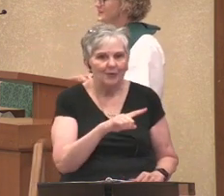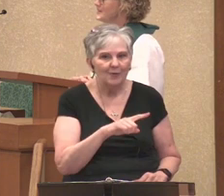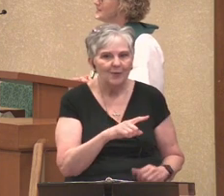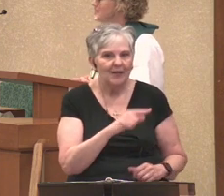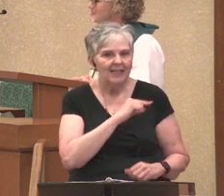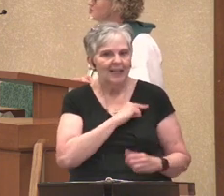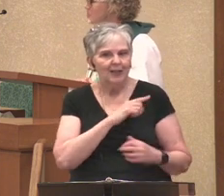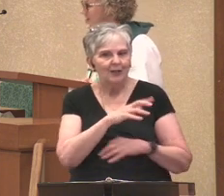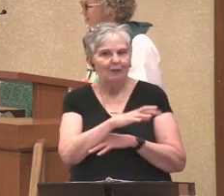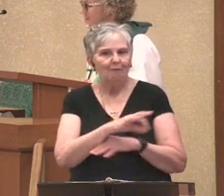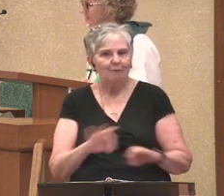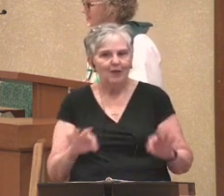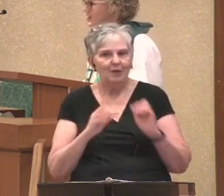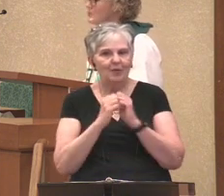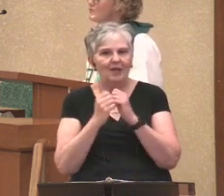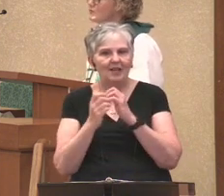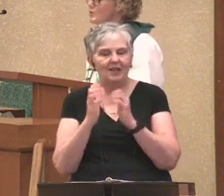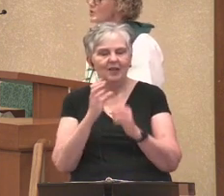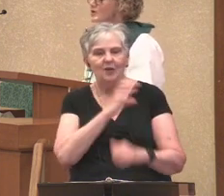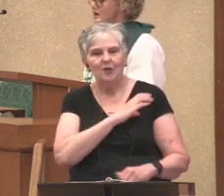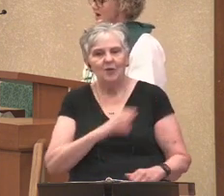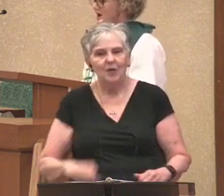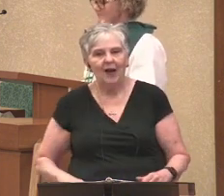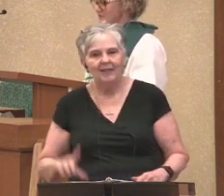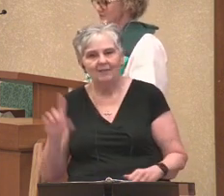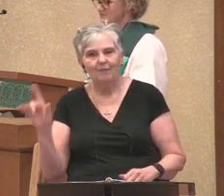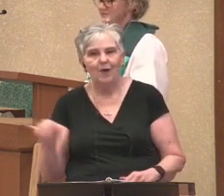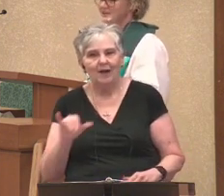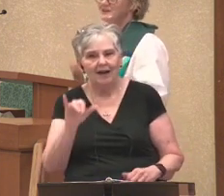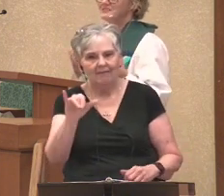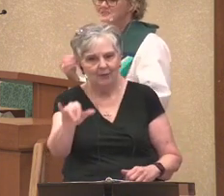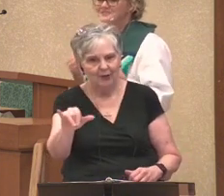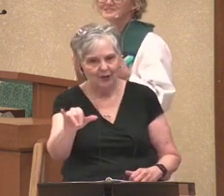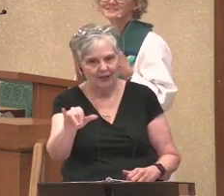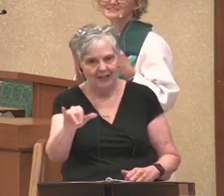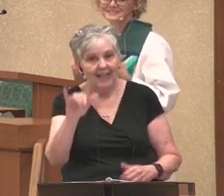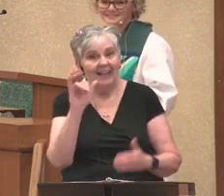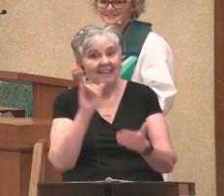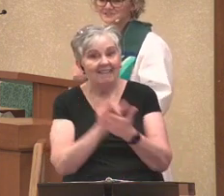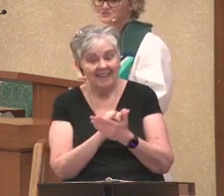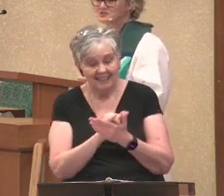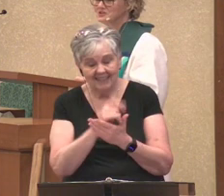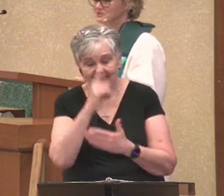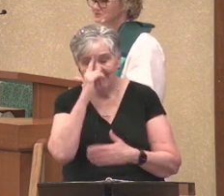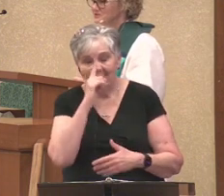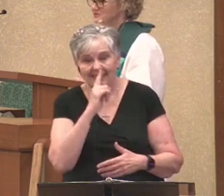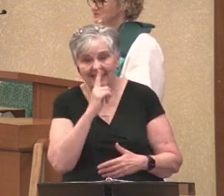guilt-free in Christ forever. This